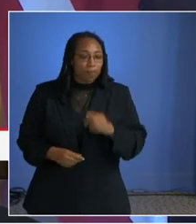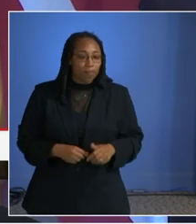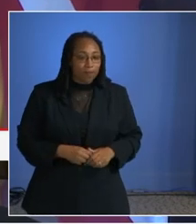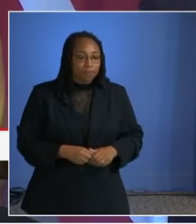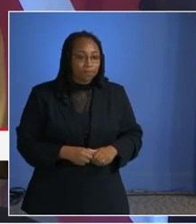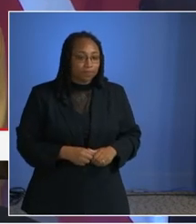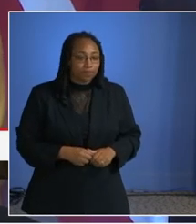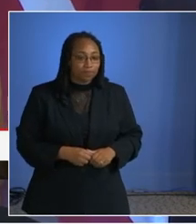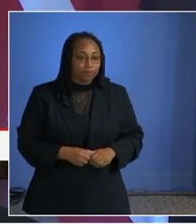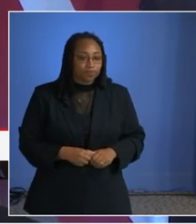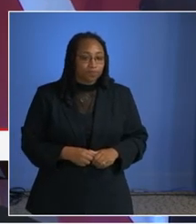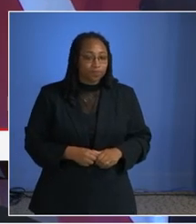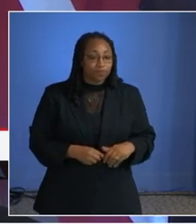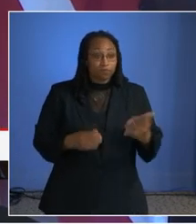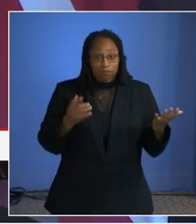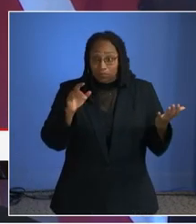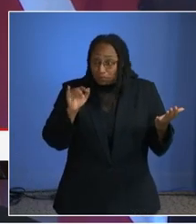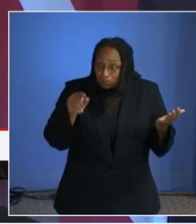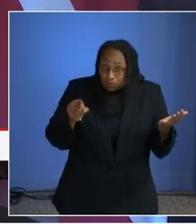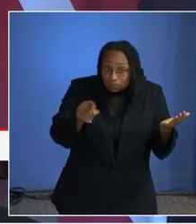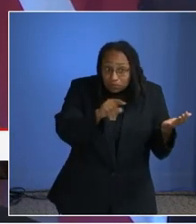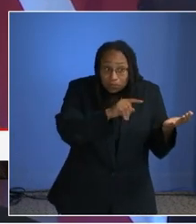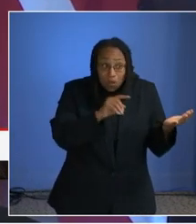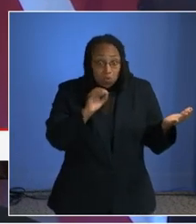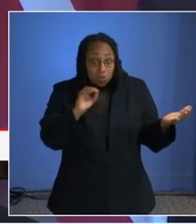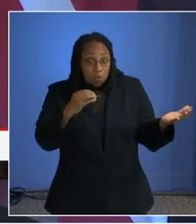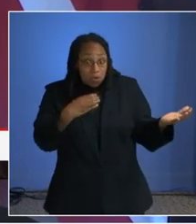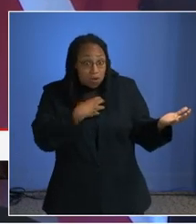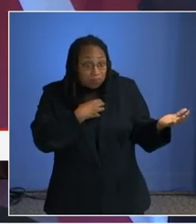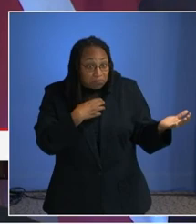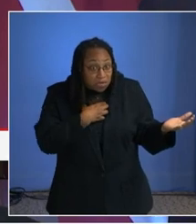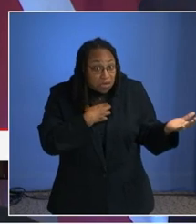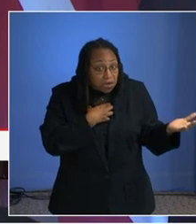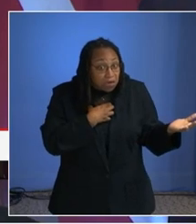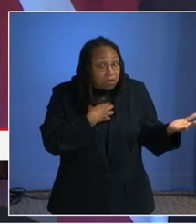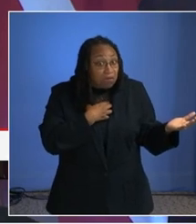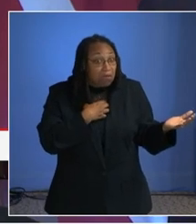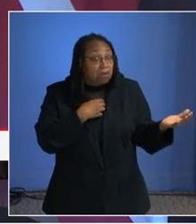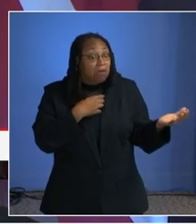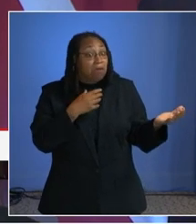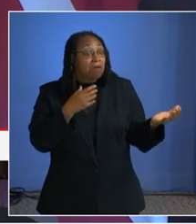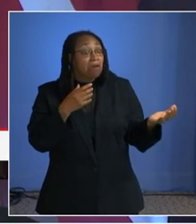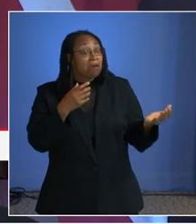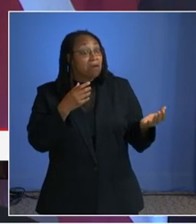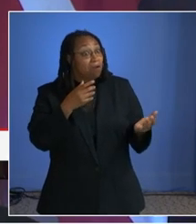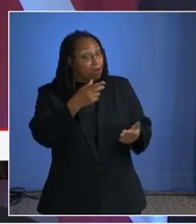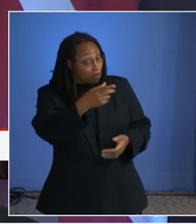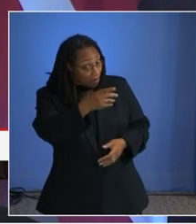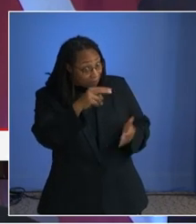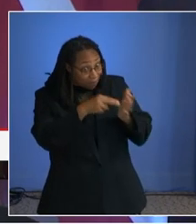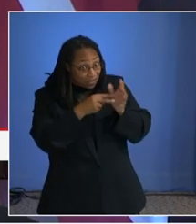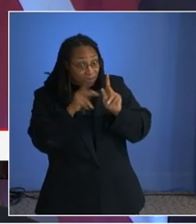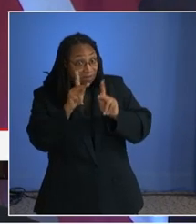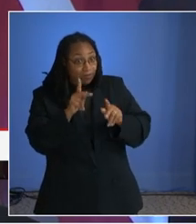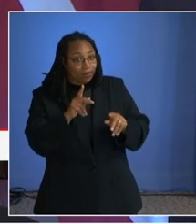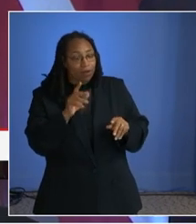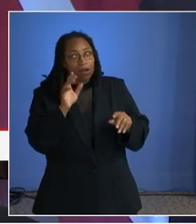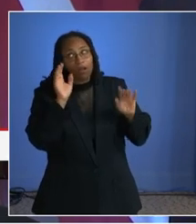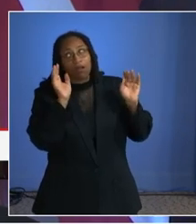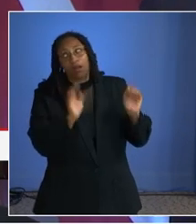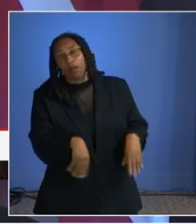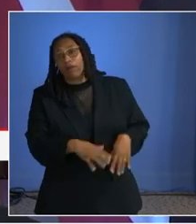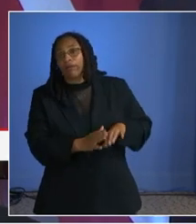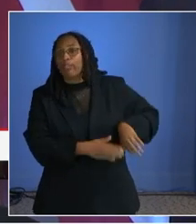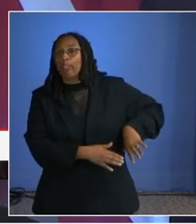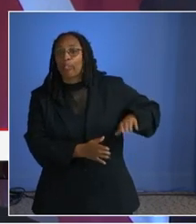complaints would indicate a place where people were scared to come forward. Where people have complained